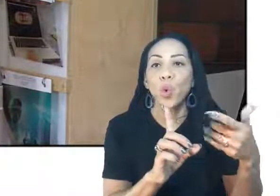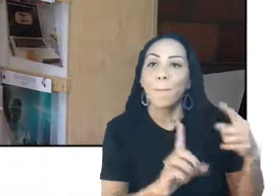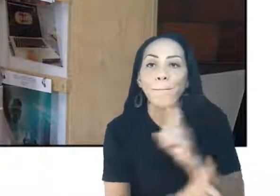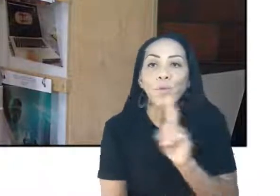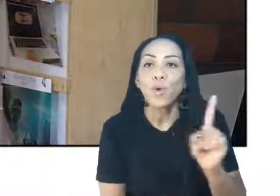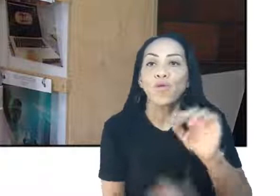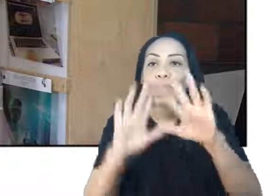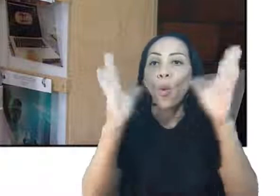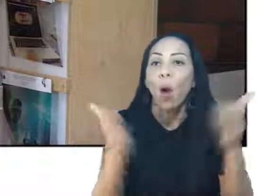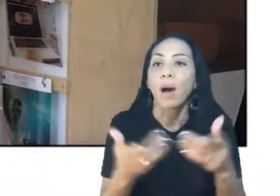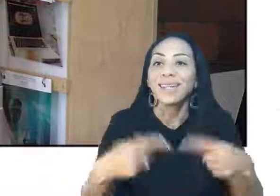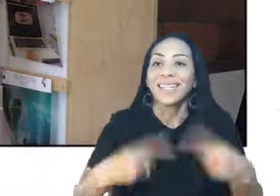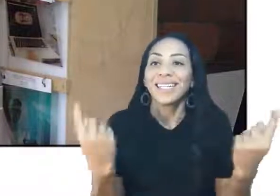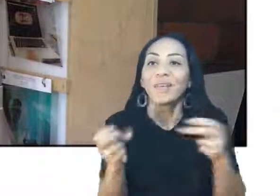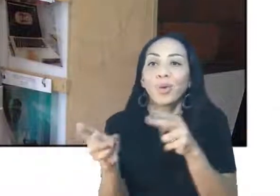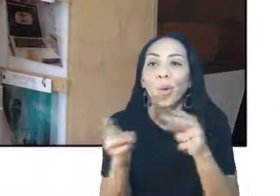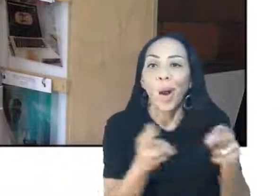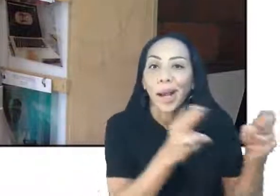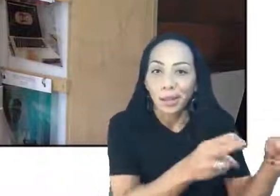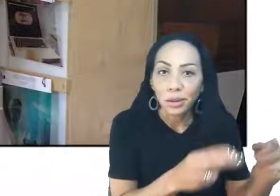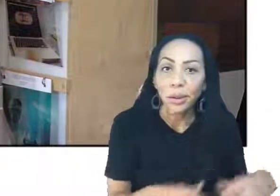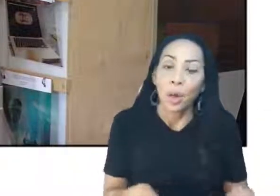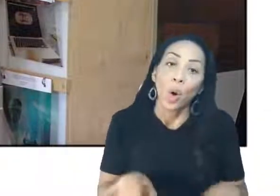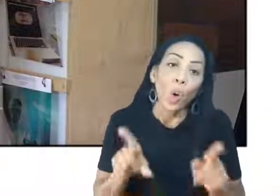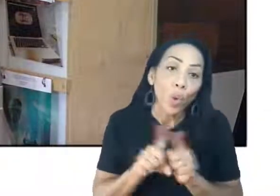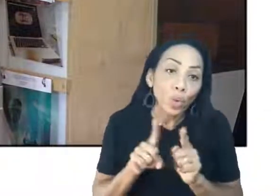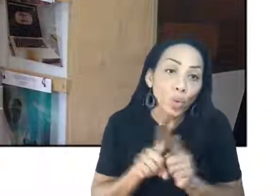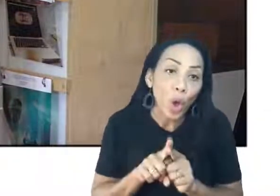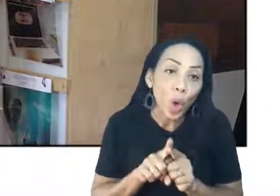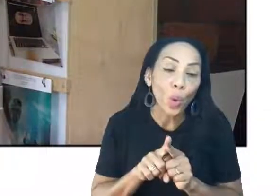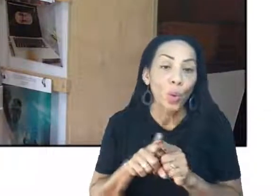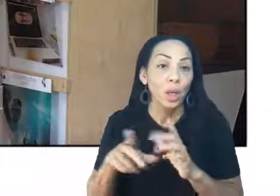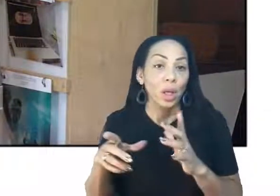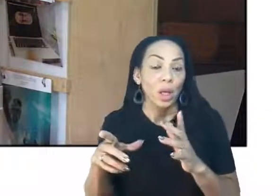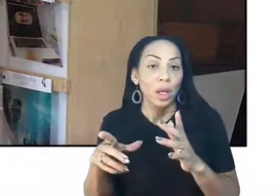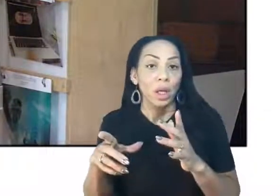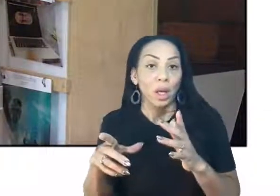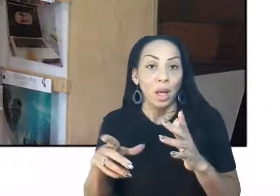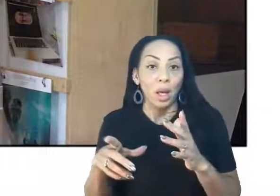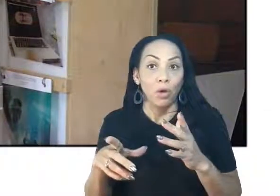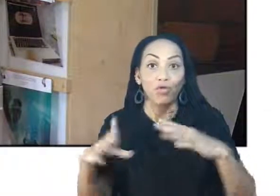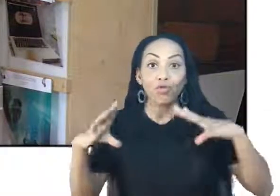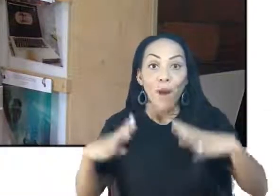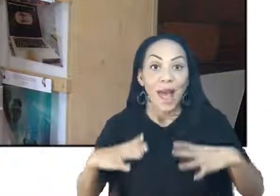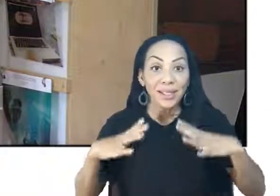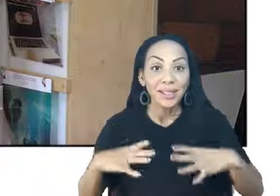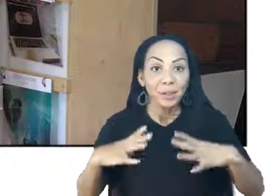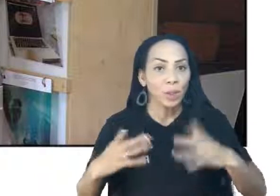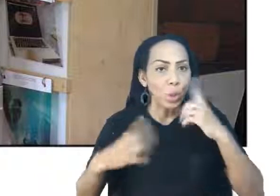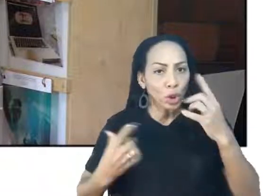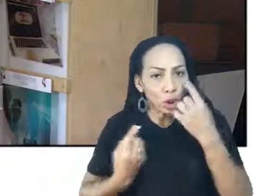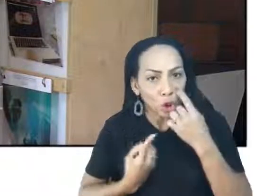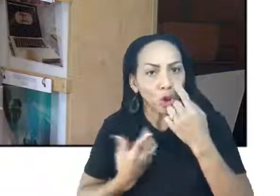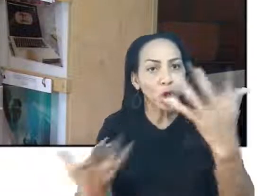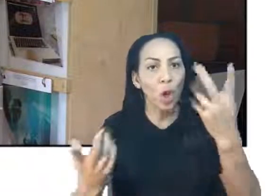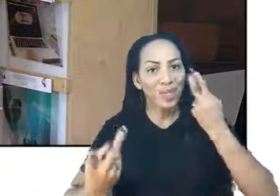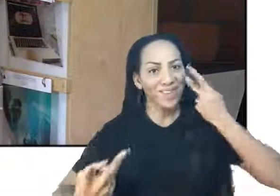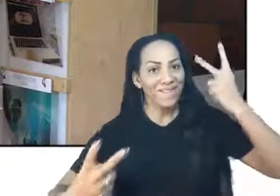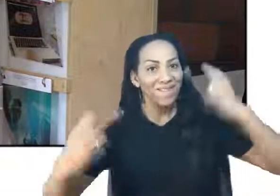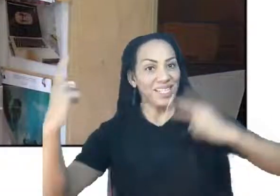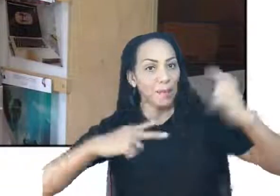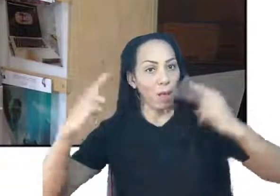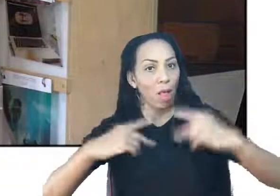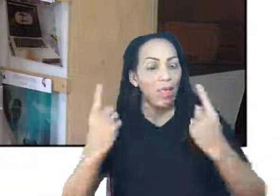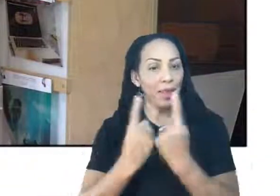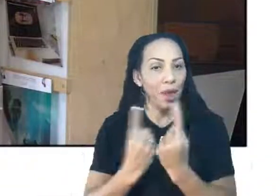also wanted to make the invisible acts of rest visible within the piece. So we worked with Tom Metcalfe